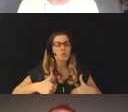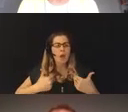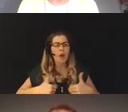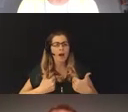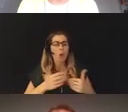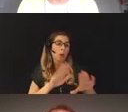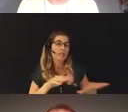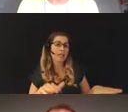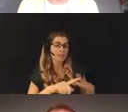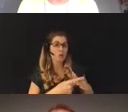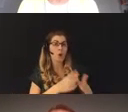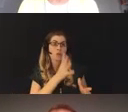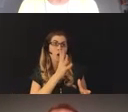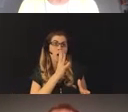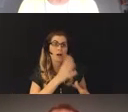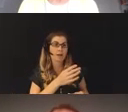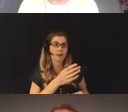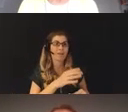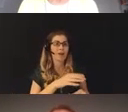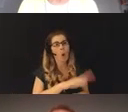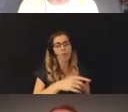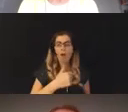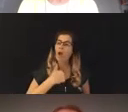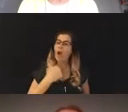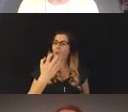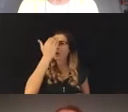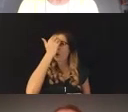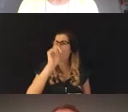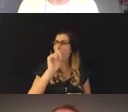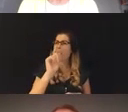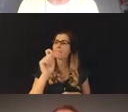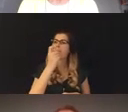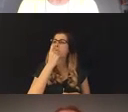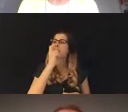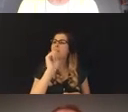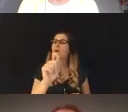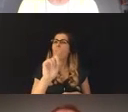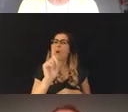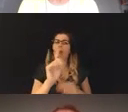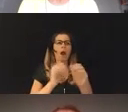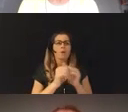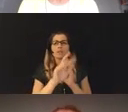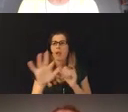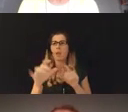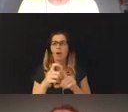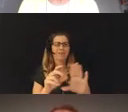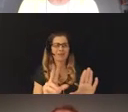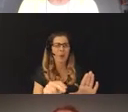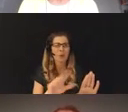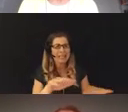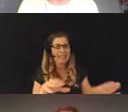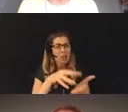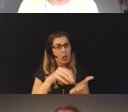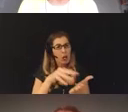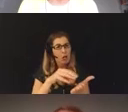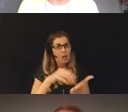learn how to talk because they wanted to know where to put a semicolon or where to put a comma, how to spell a word, right? No, they learned how to talk because there was